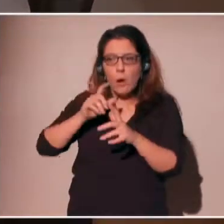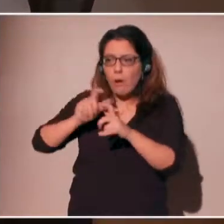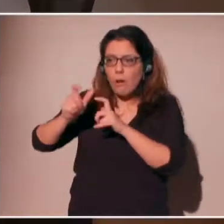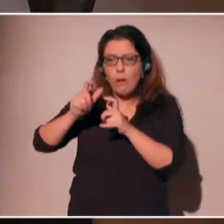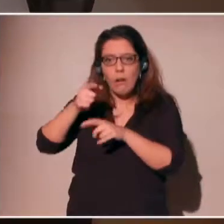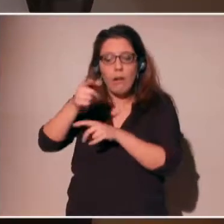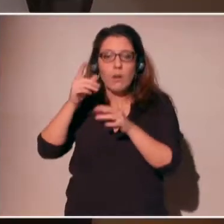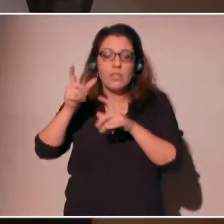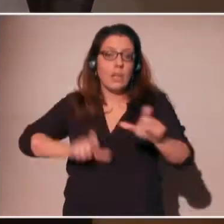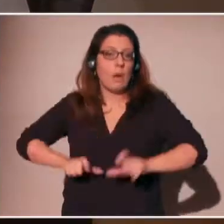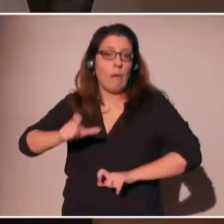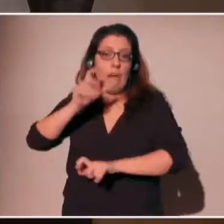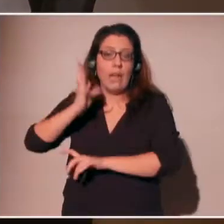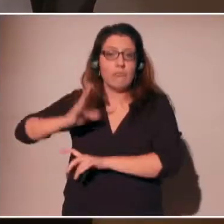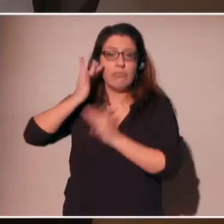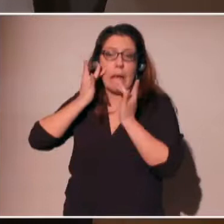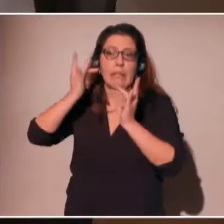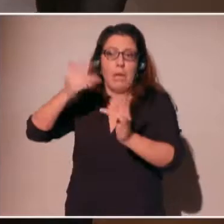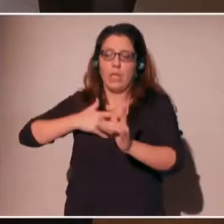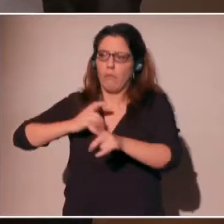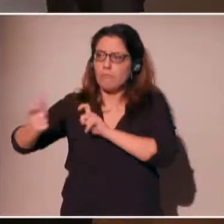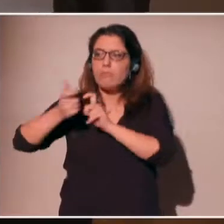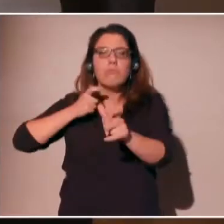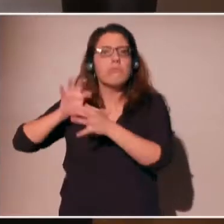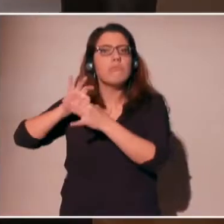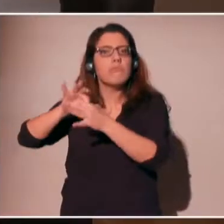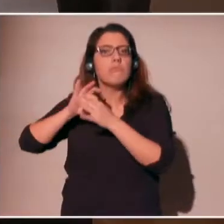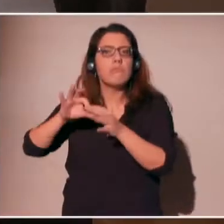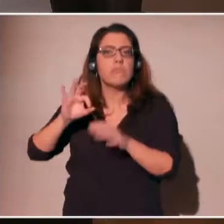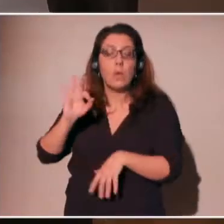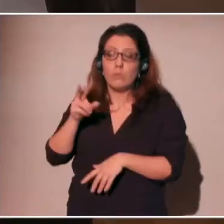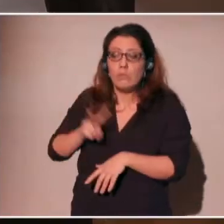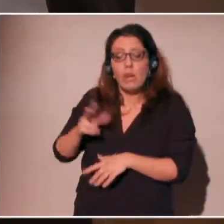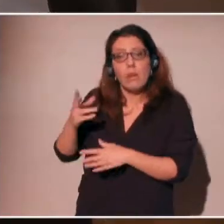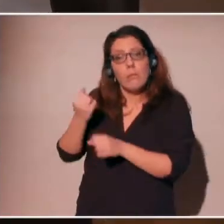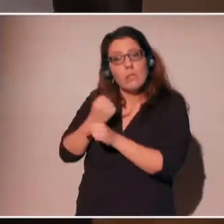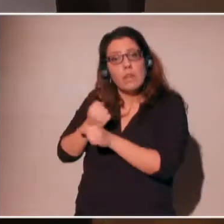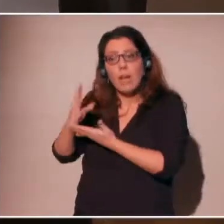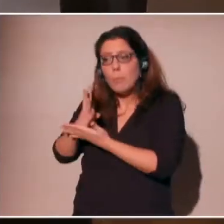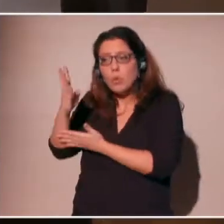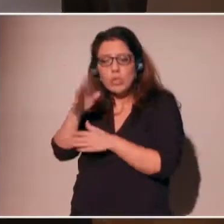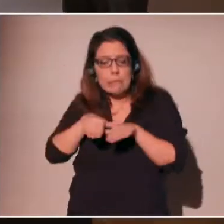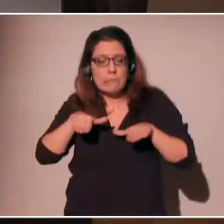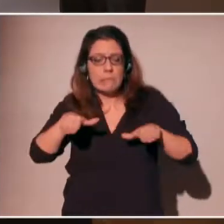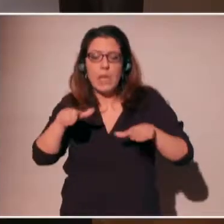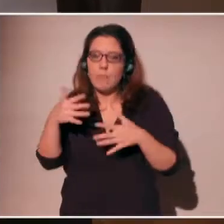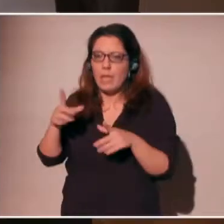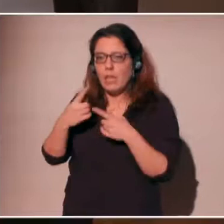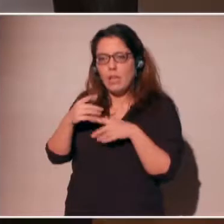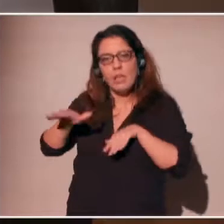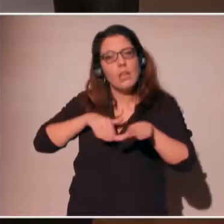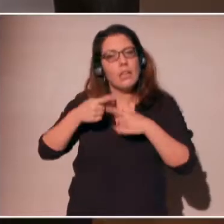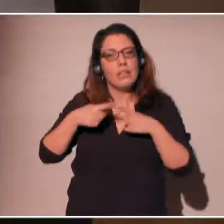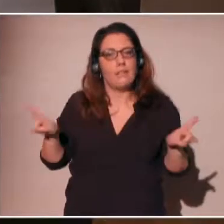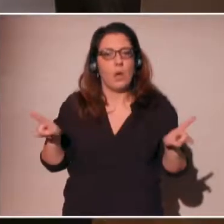with calculations and interactions with senior colleagues. We can work on similar topics, but in a different manner. But